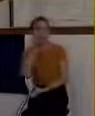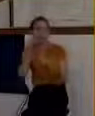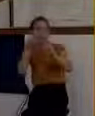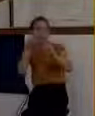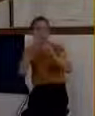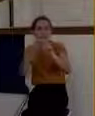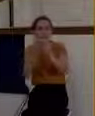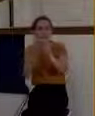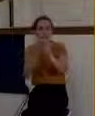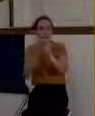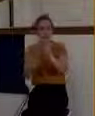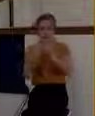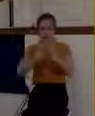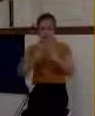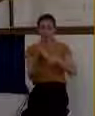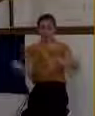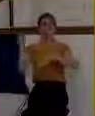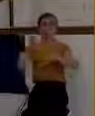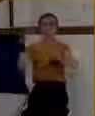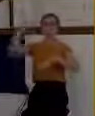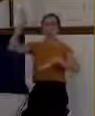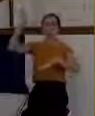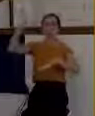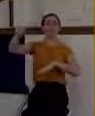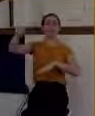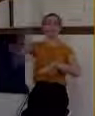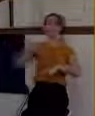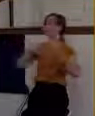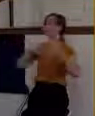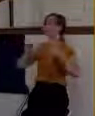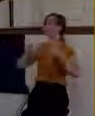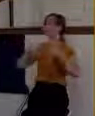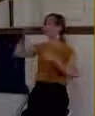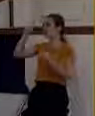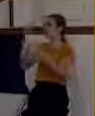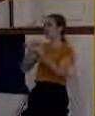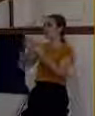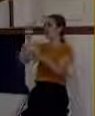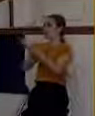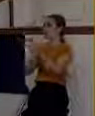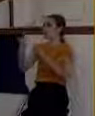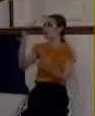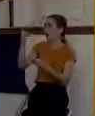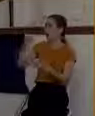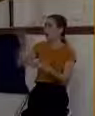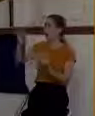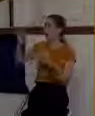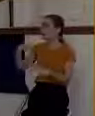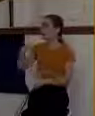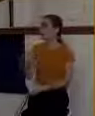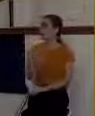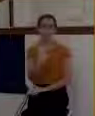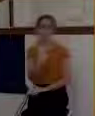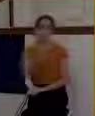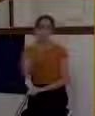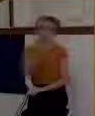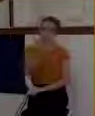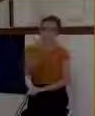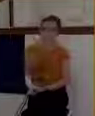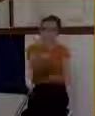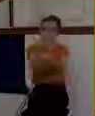the one up here saying it. You better test it and make sure that what I'm telling you is from God. You better study the word of God on your own, and you better learn how